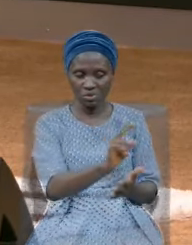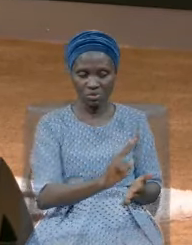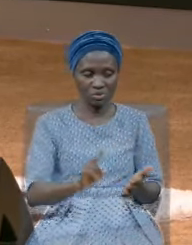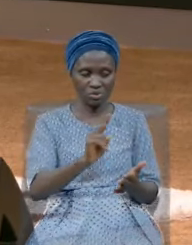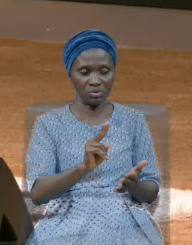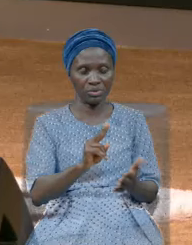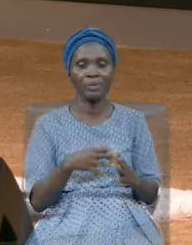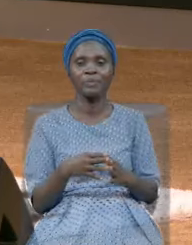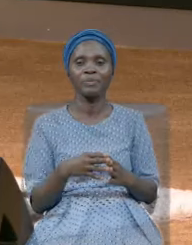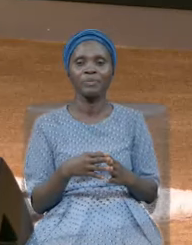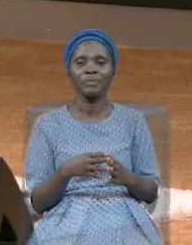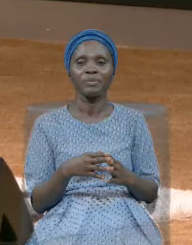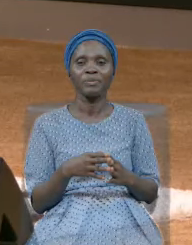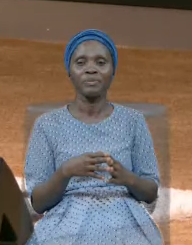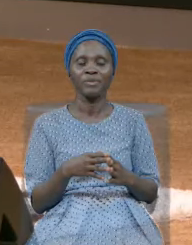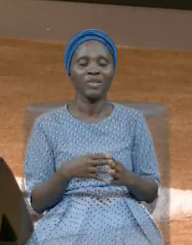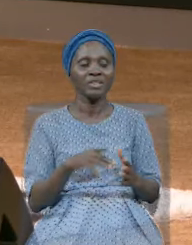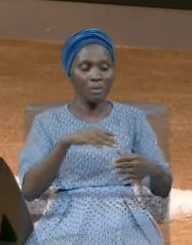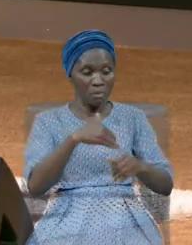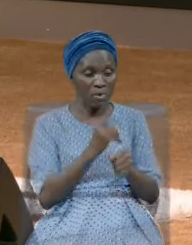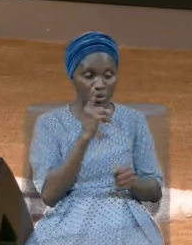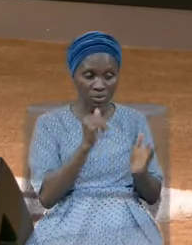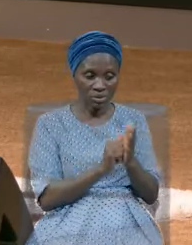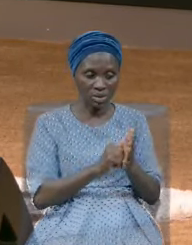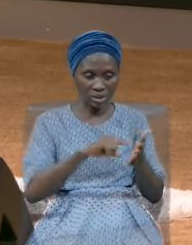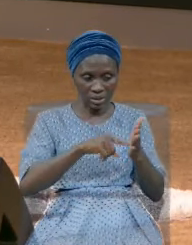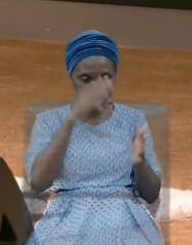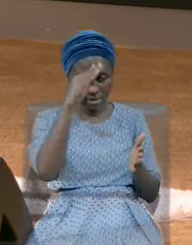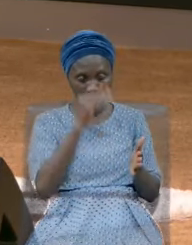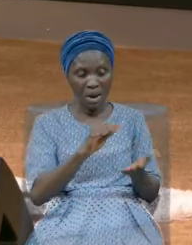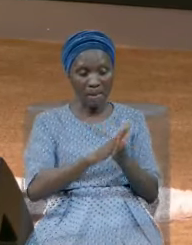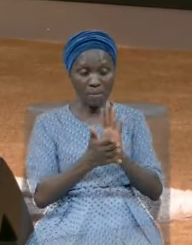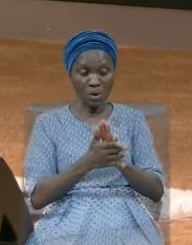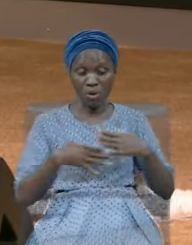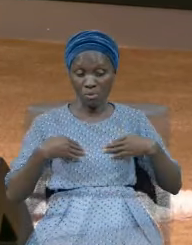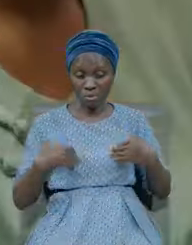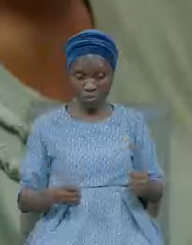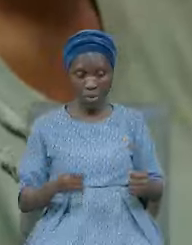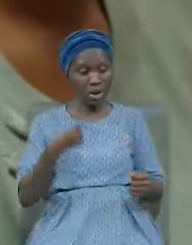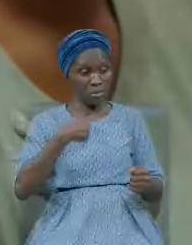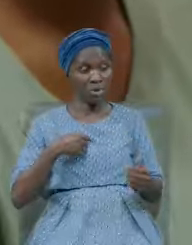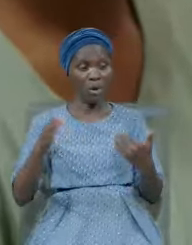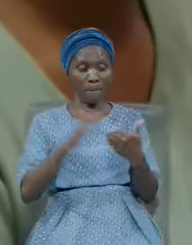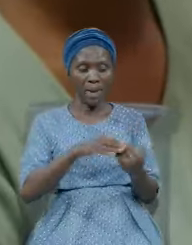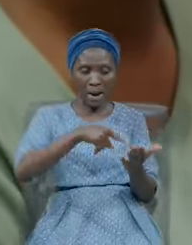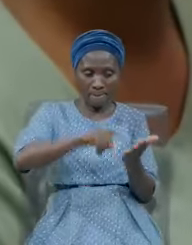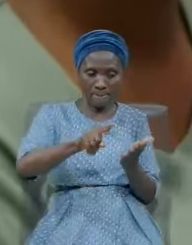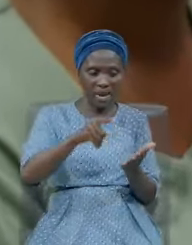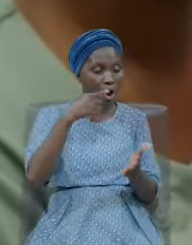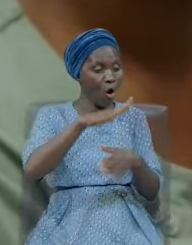spend. Get the man well. I'll come back and pay for everything. That